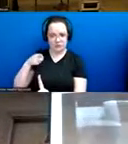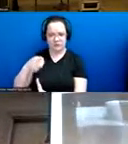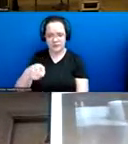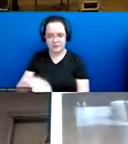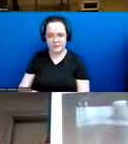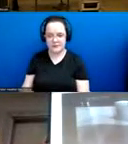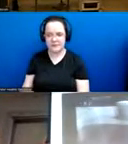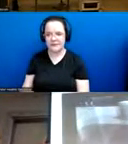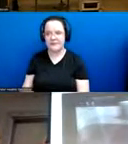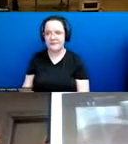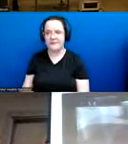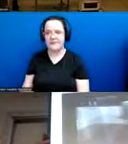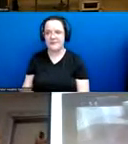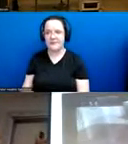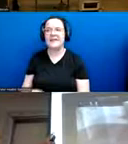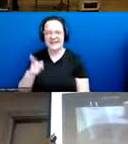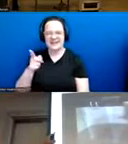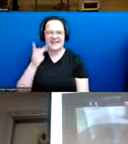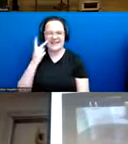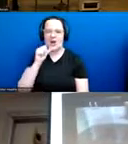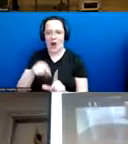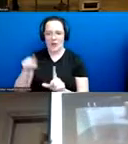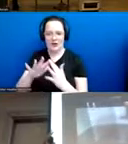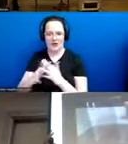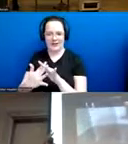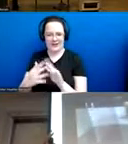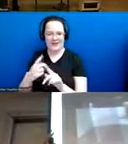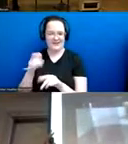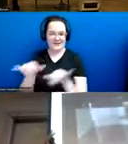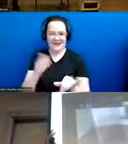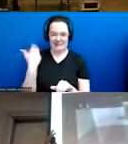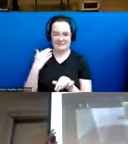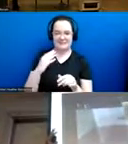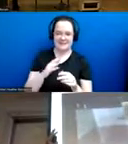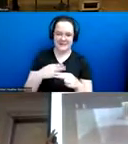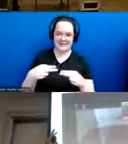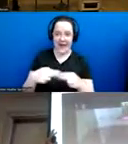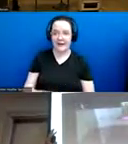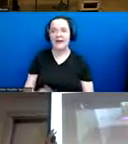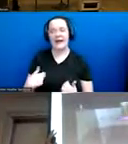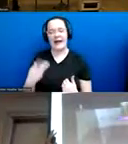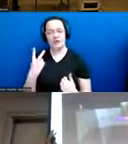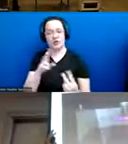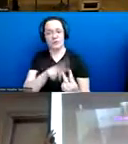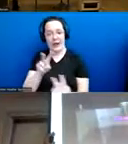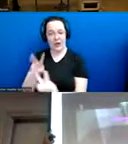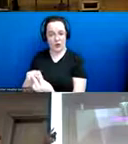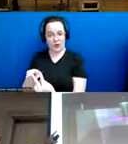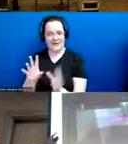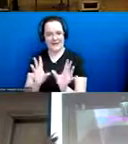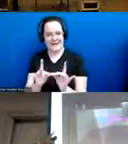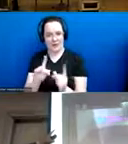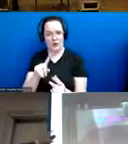nonlinear crystal that we have in the slide. Notice that here we're going to produce 2 pairs of entangled photons. That will become clear in a